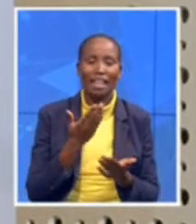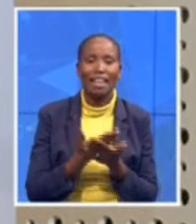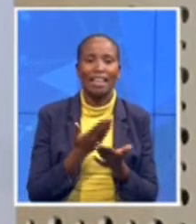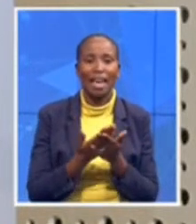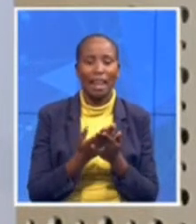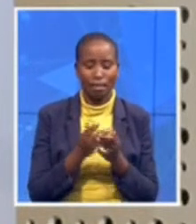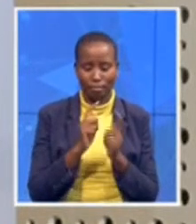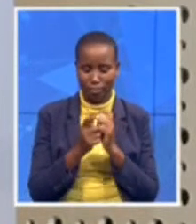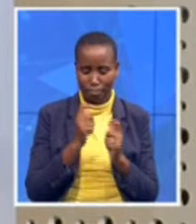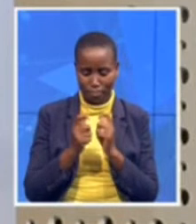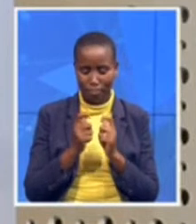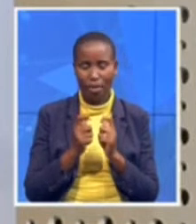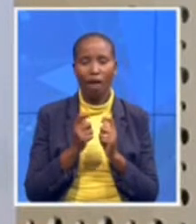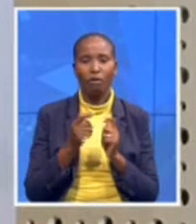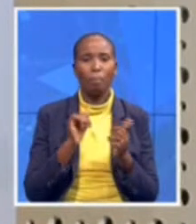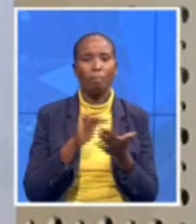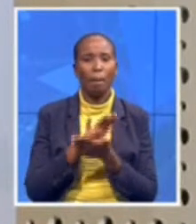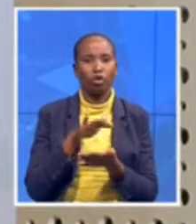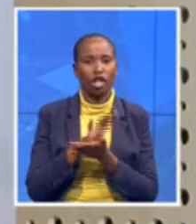We started in